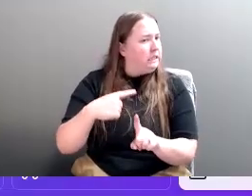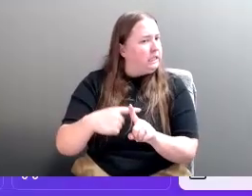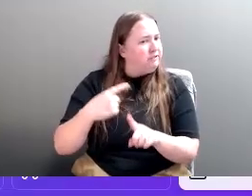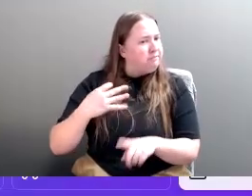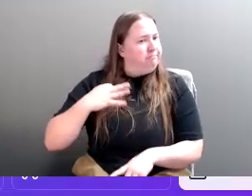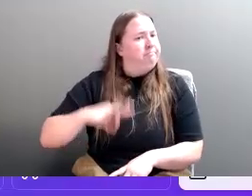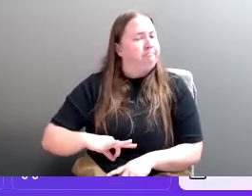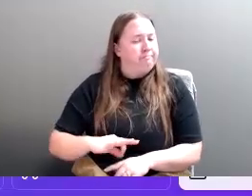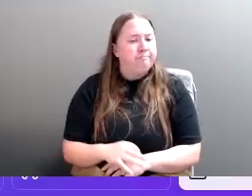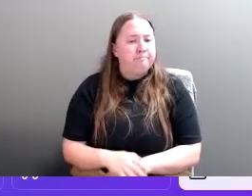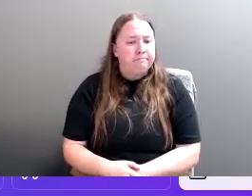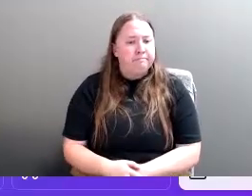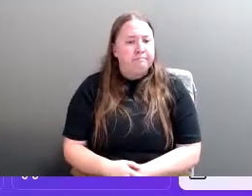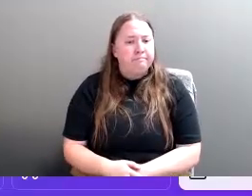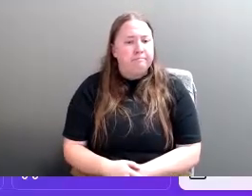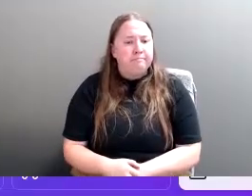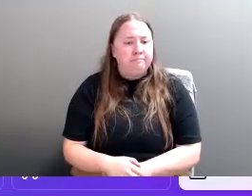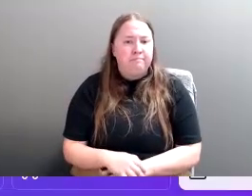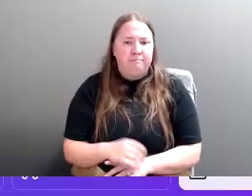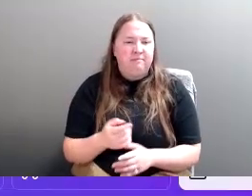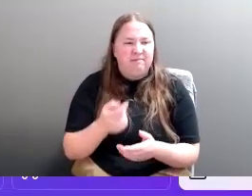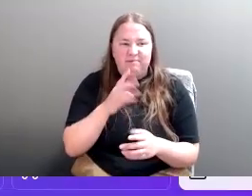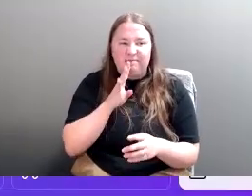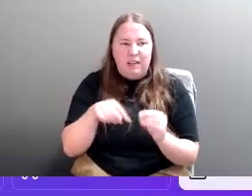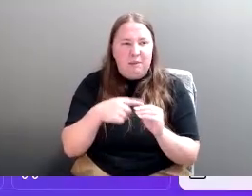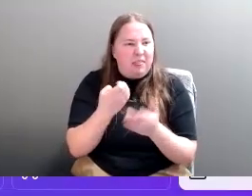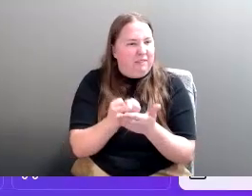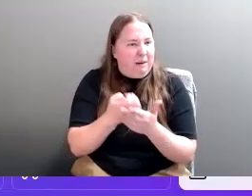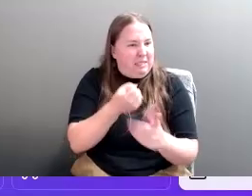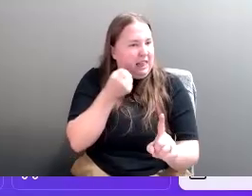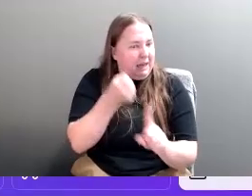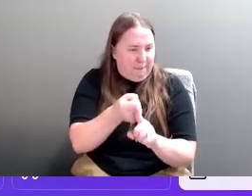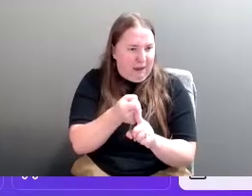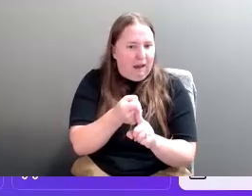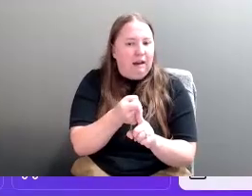are, because Rio's talking about the environmental impact, and then there's the other side